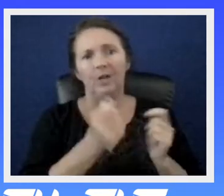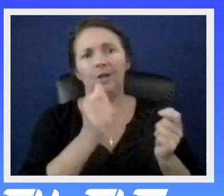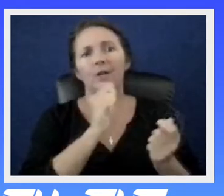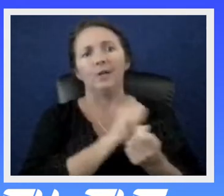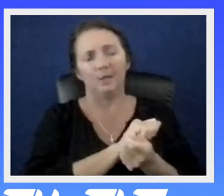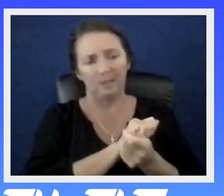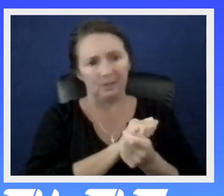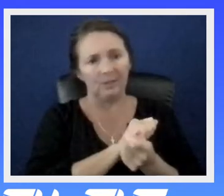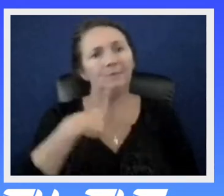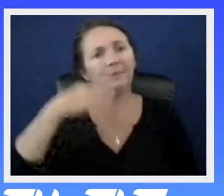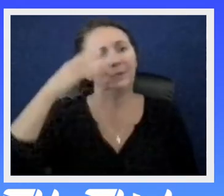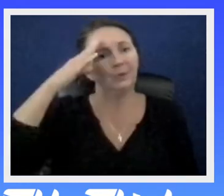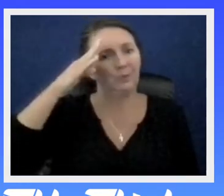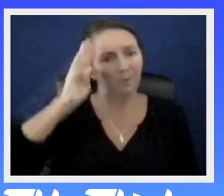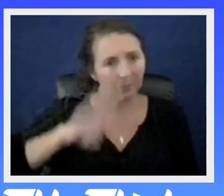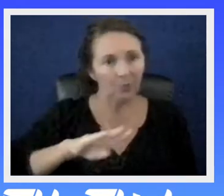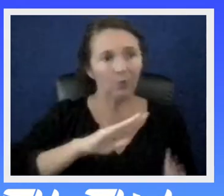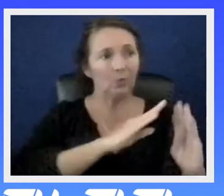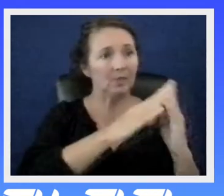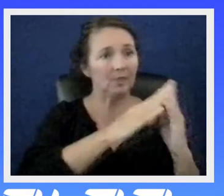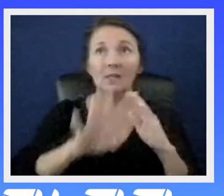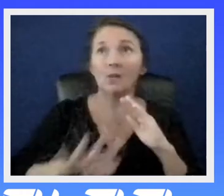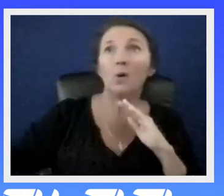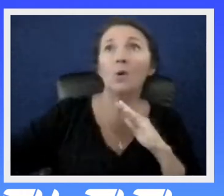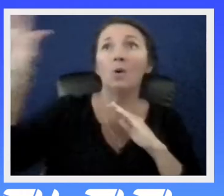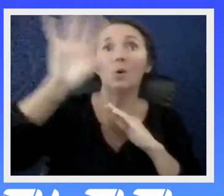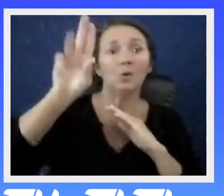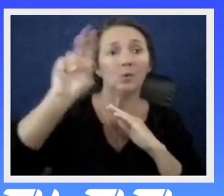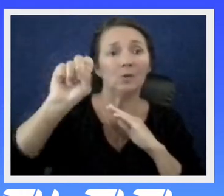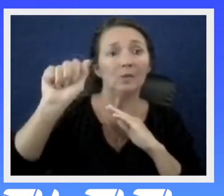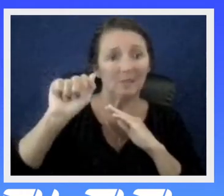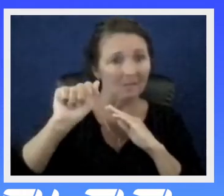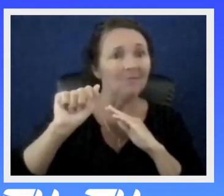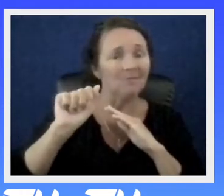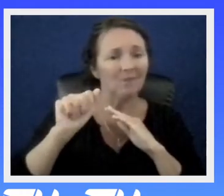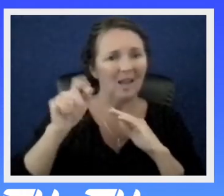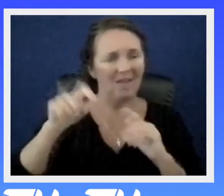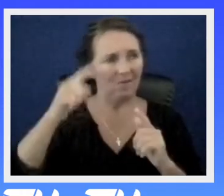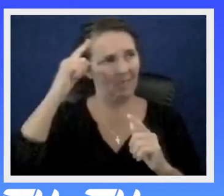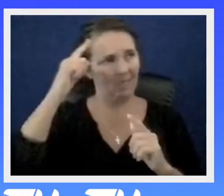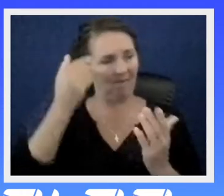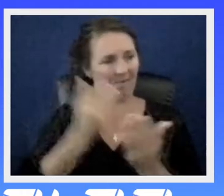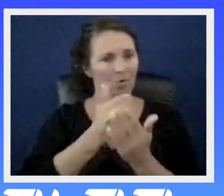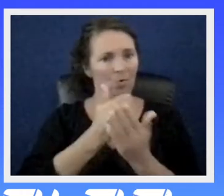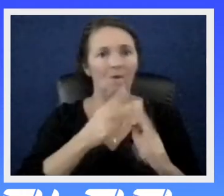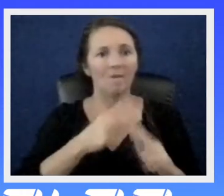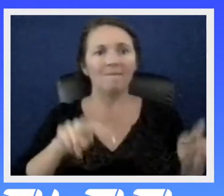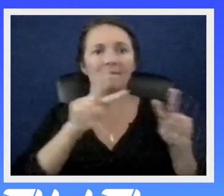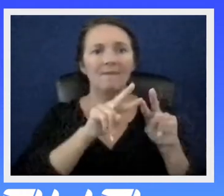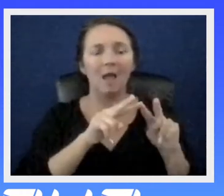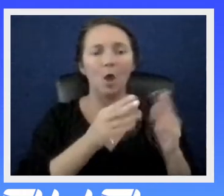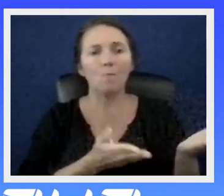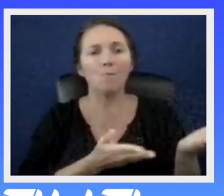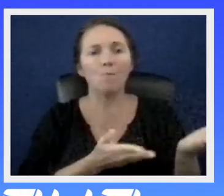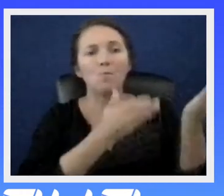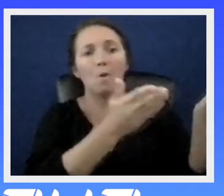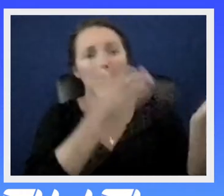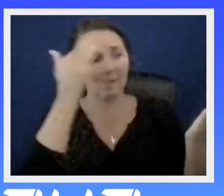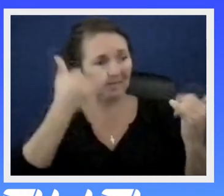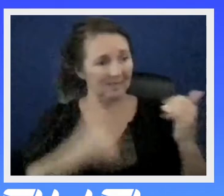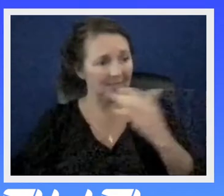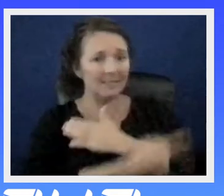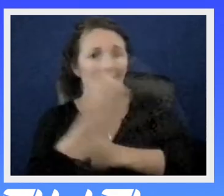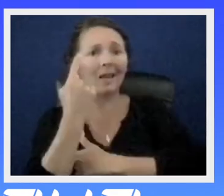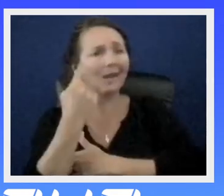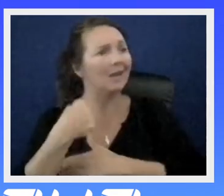that cities all across the country are having to think about a new value proposition, because these days when we will still continue to see